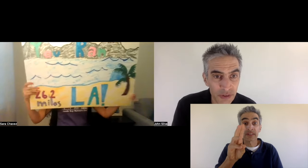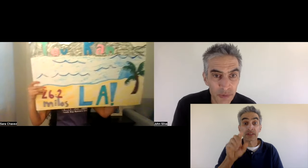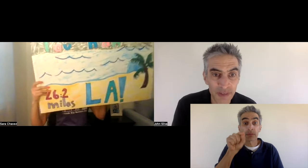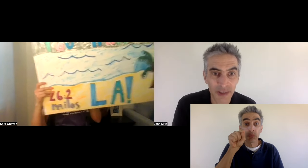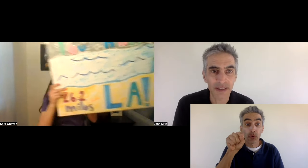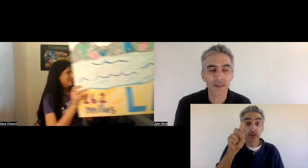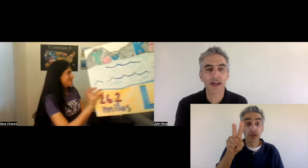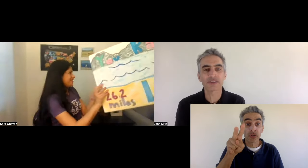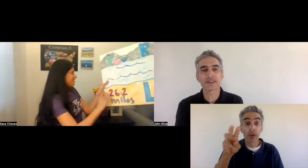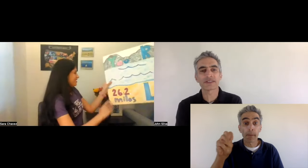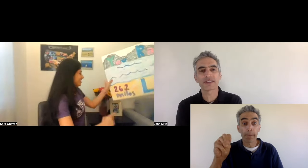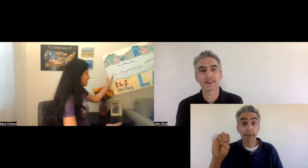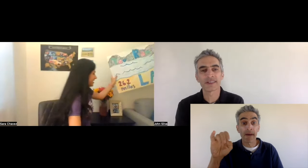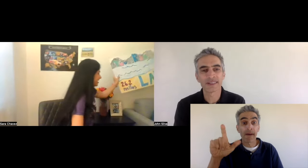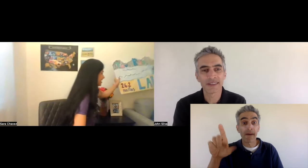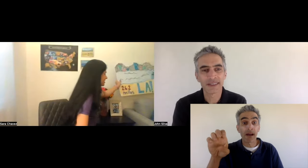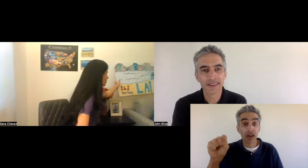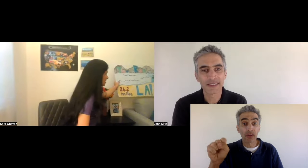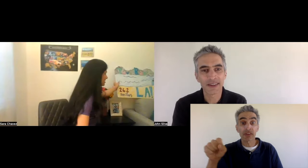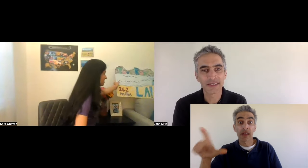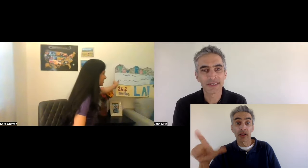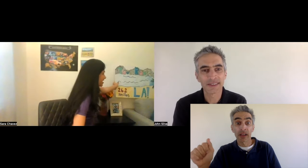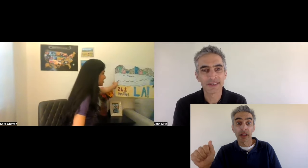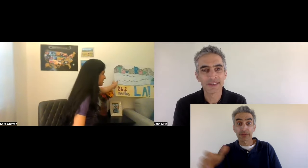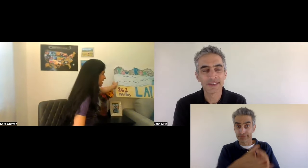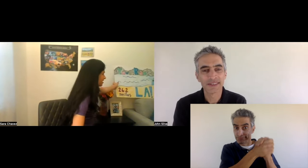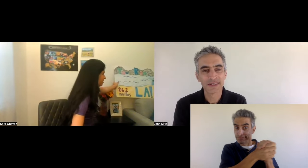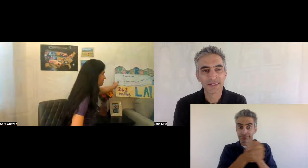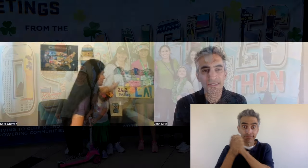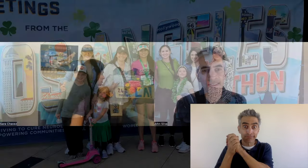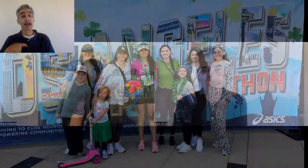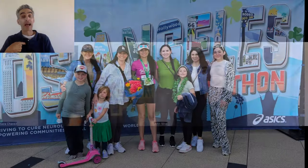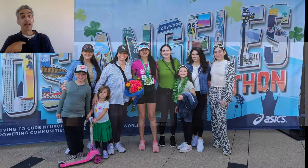ran 26.2 miles. LA. Congratulations. Yeah. Yeah. So I just actually,